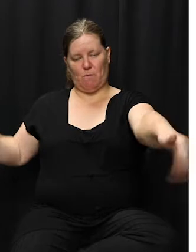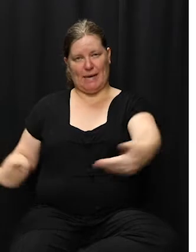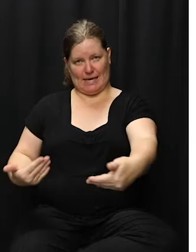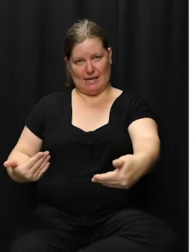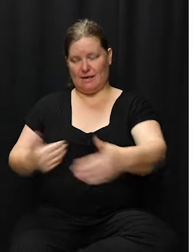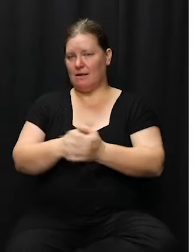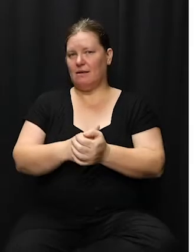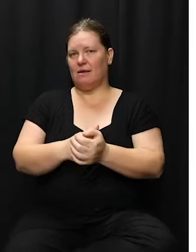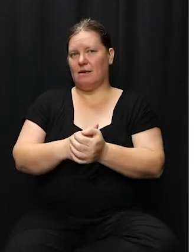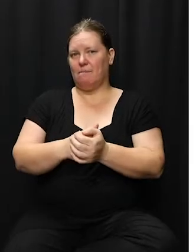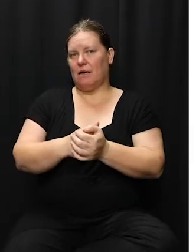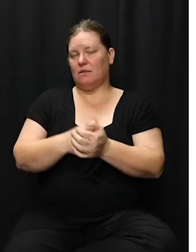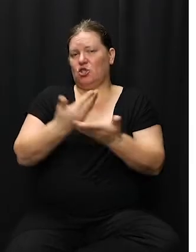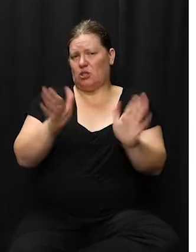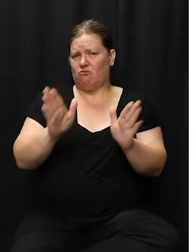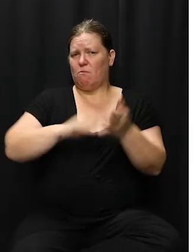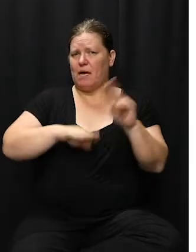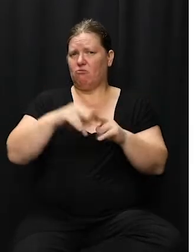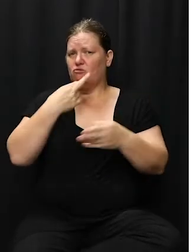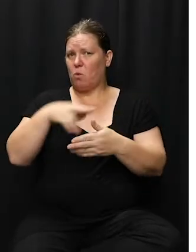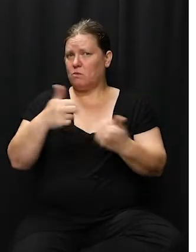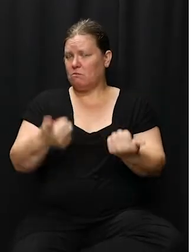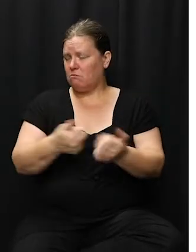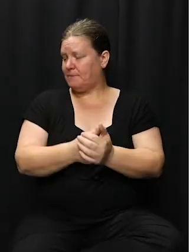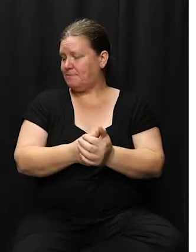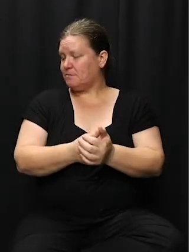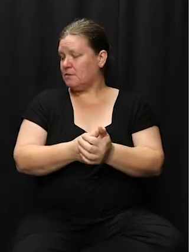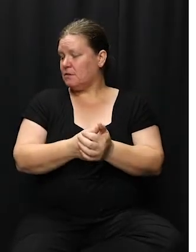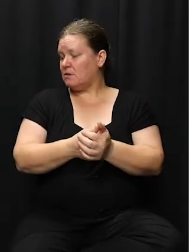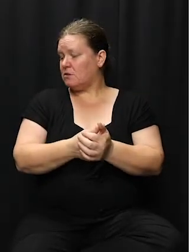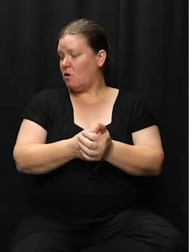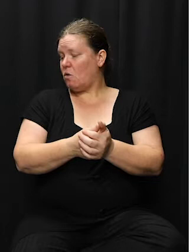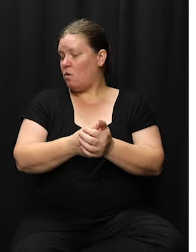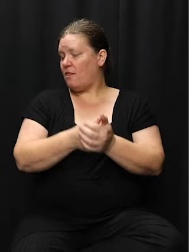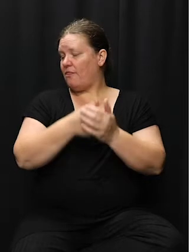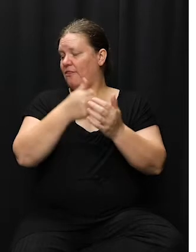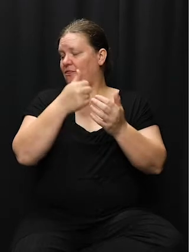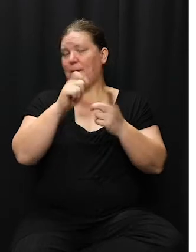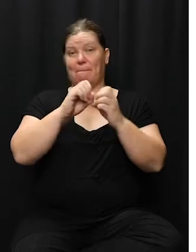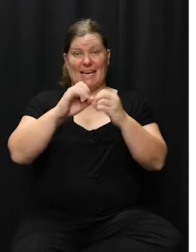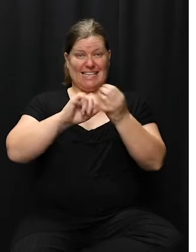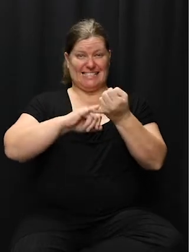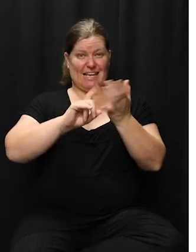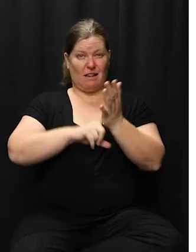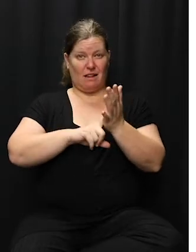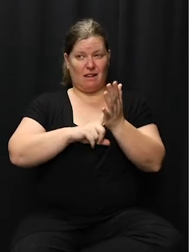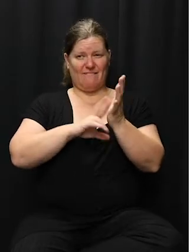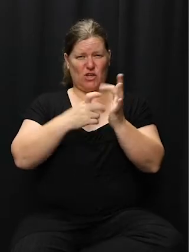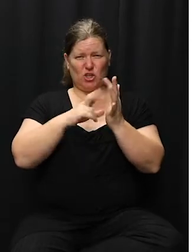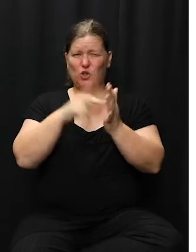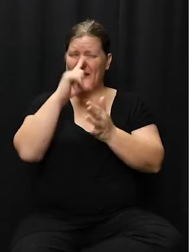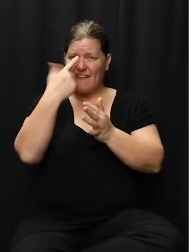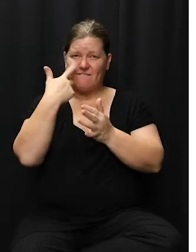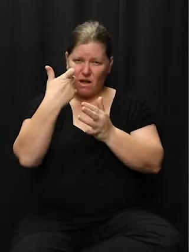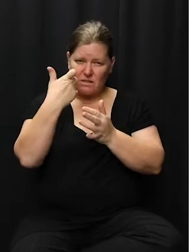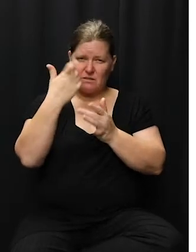them. But in general, parental reports are quite accurate. The BSL version, I think you can find it on the internet, I'm